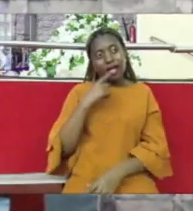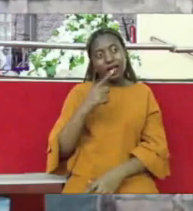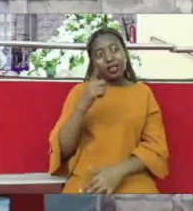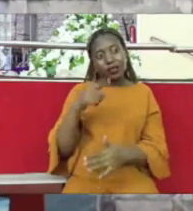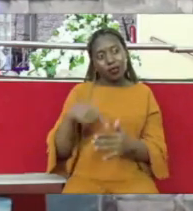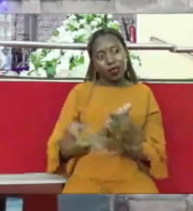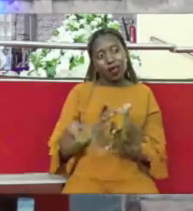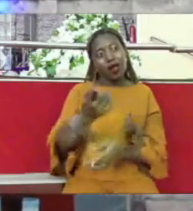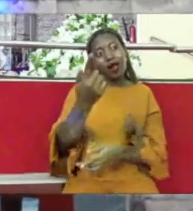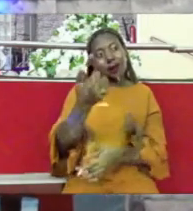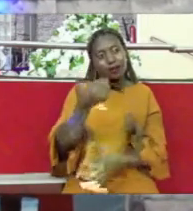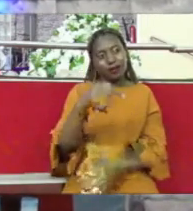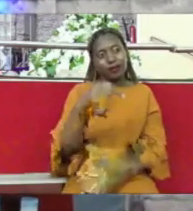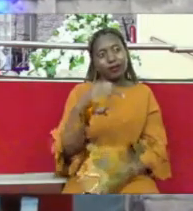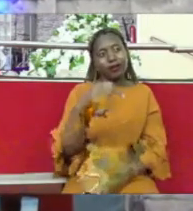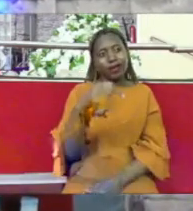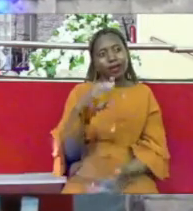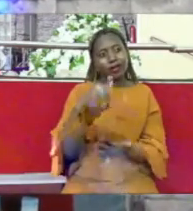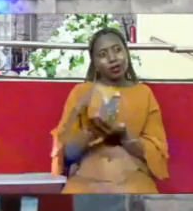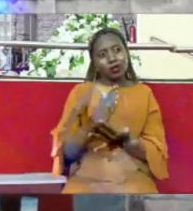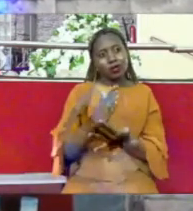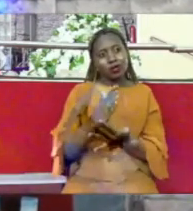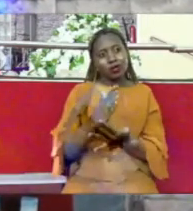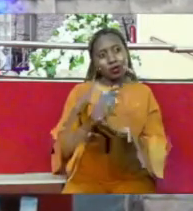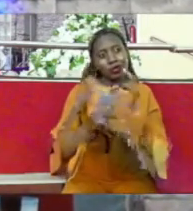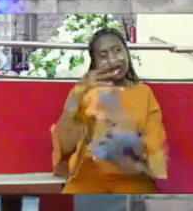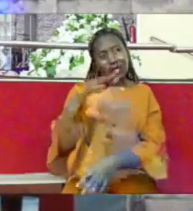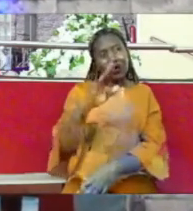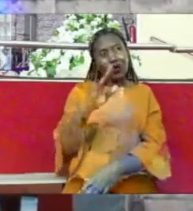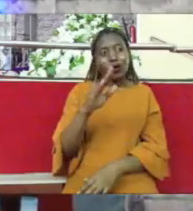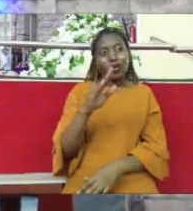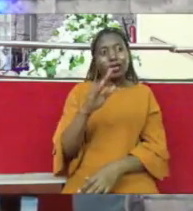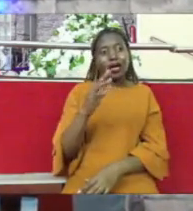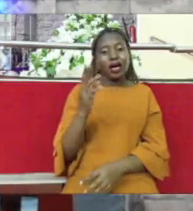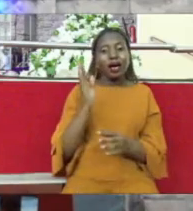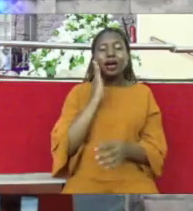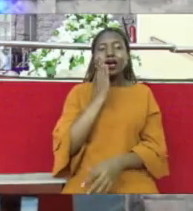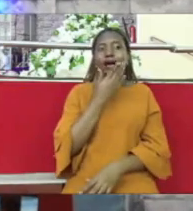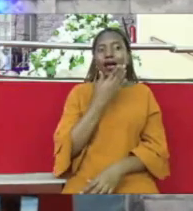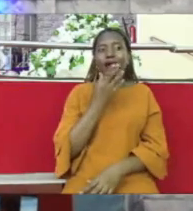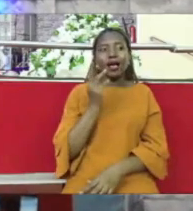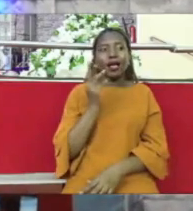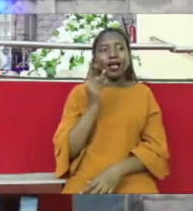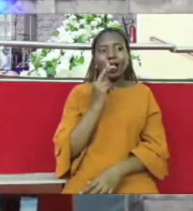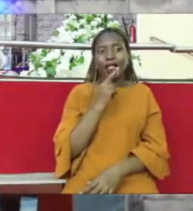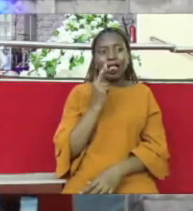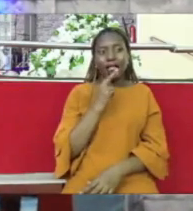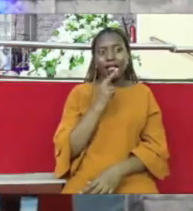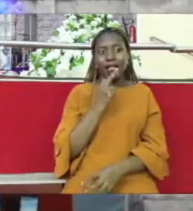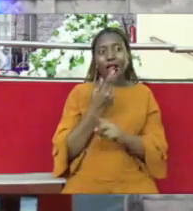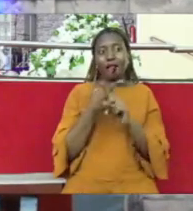njoo. That though your sin be as red as scarlet. Japo dhambi zako ni nyekundu kama damu. I am willing to restore you. Niko